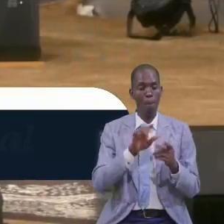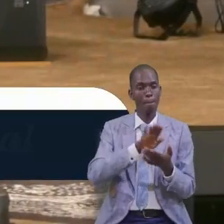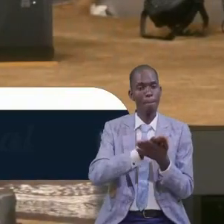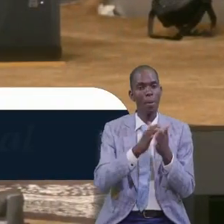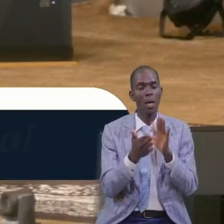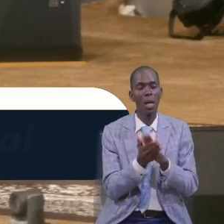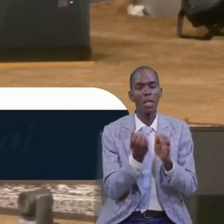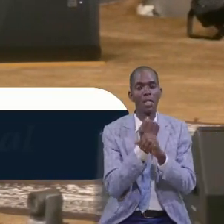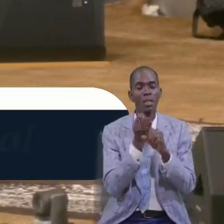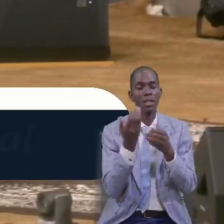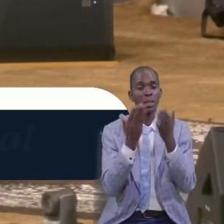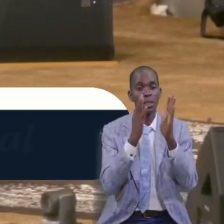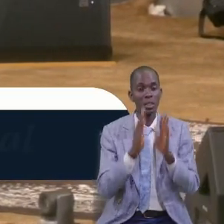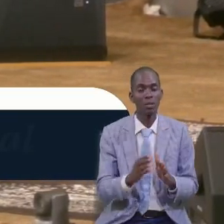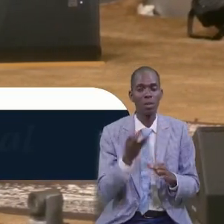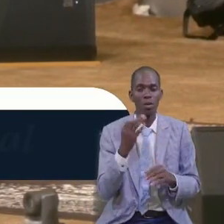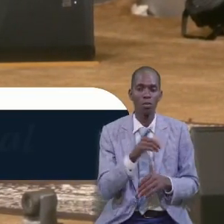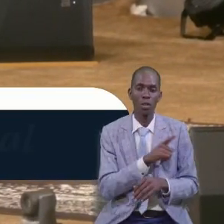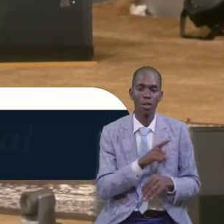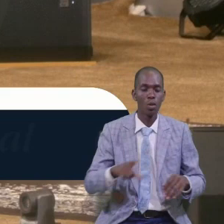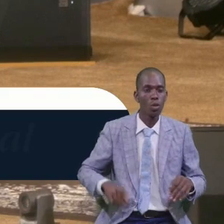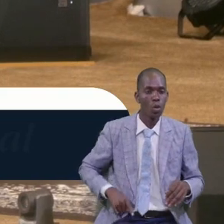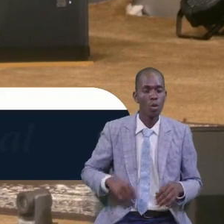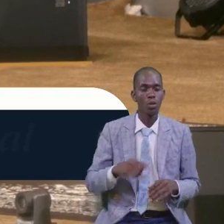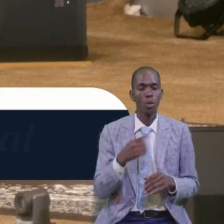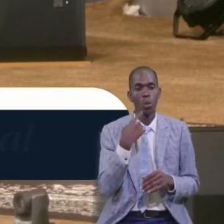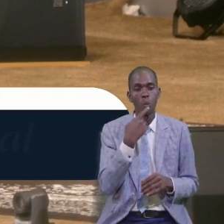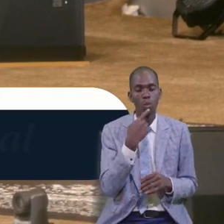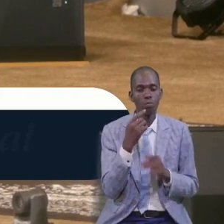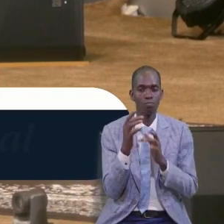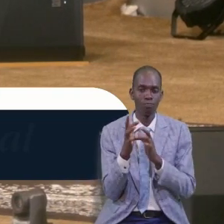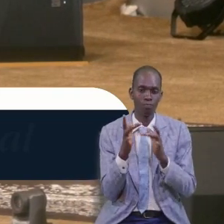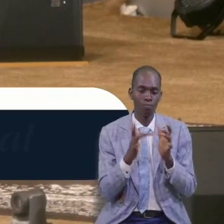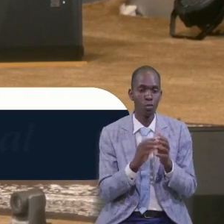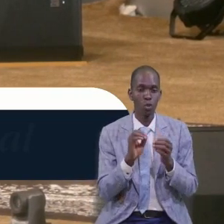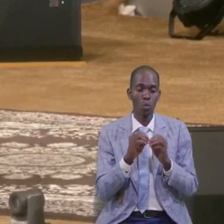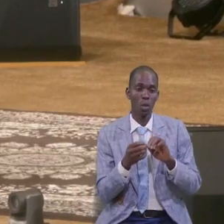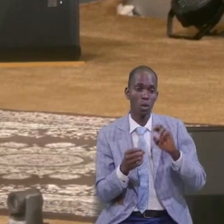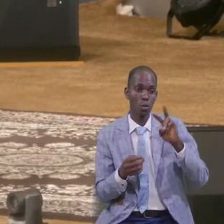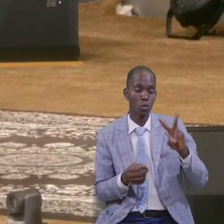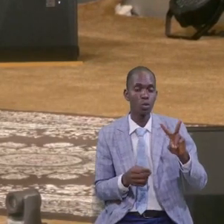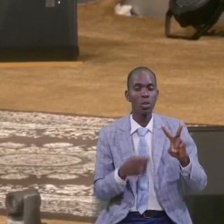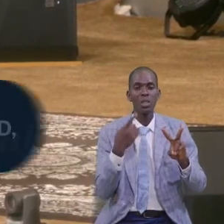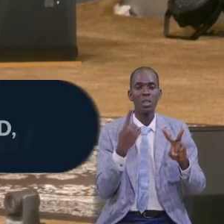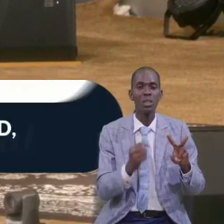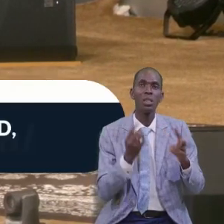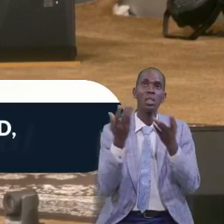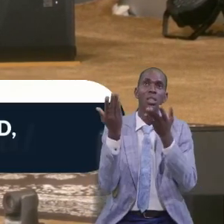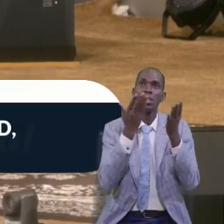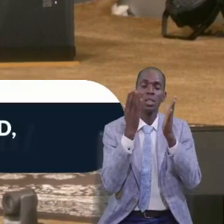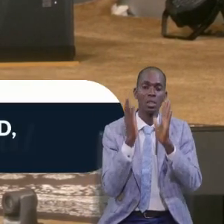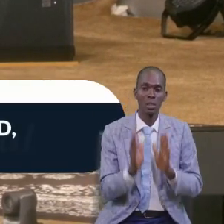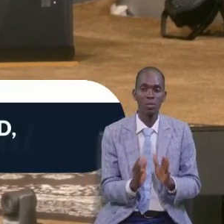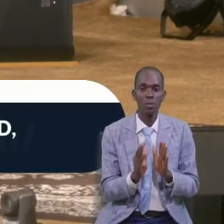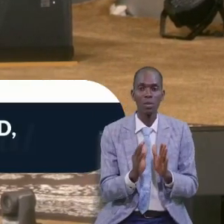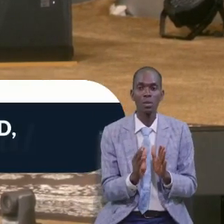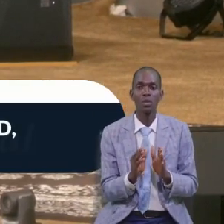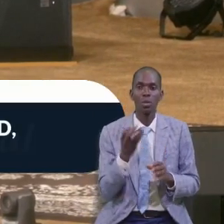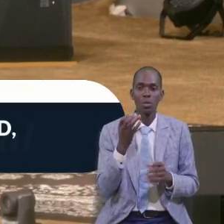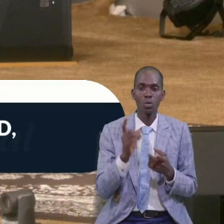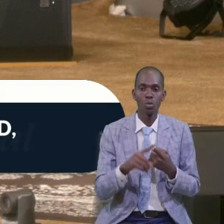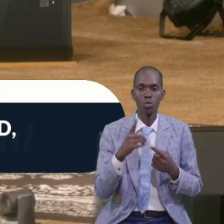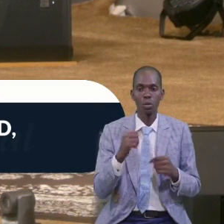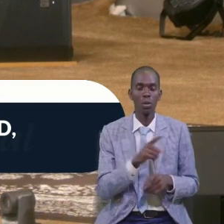Lord Jesus. Number two, the servitude to the Lord. How do we demonstrate that we are servants of the Lord?